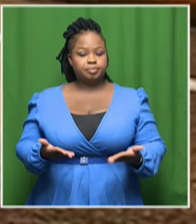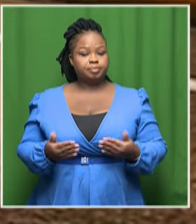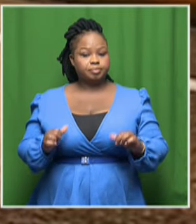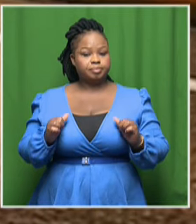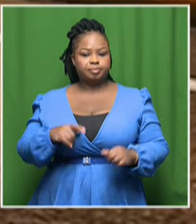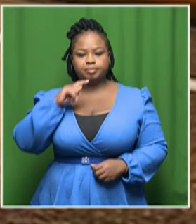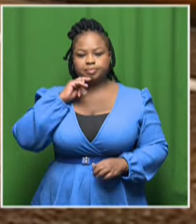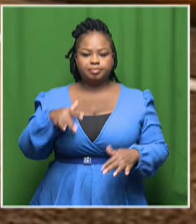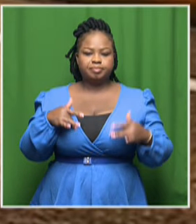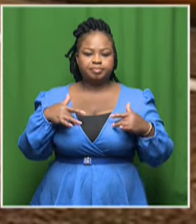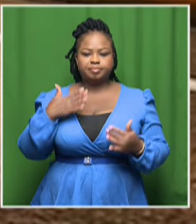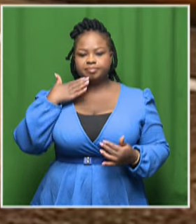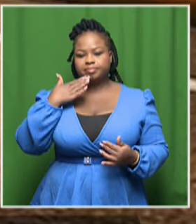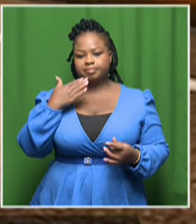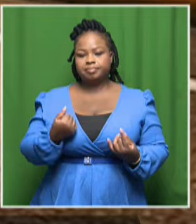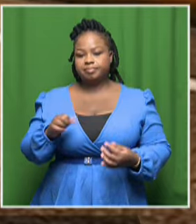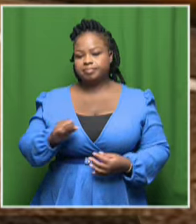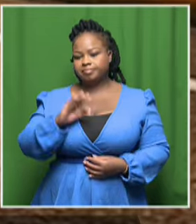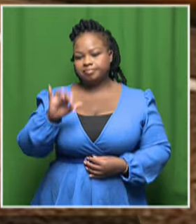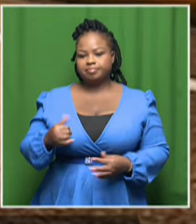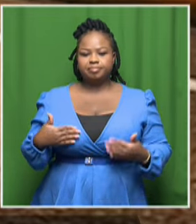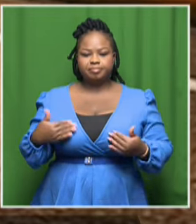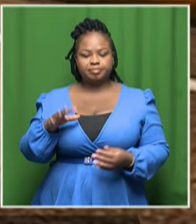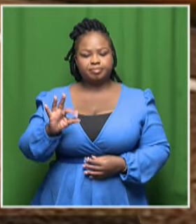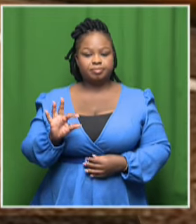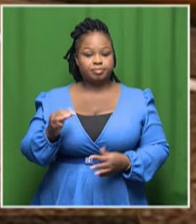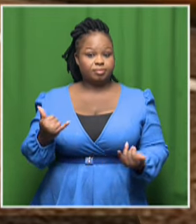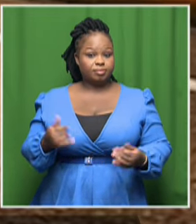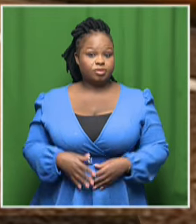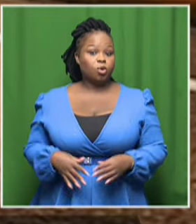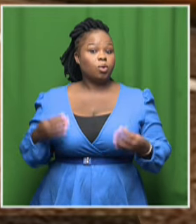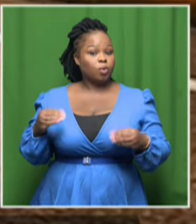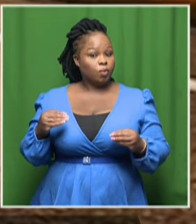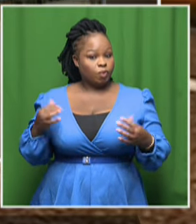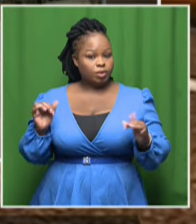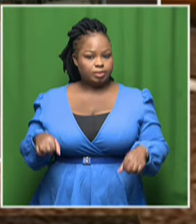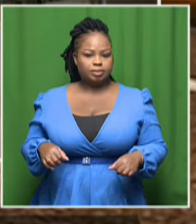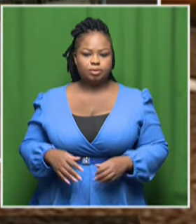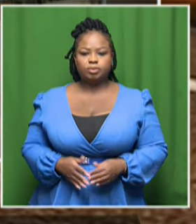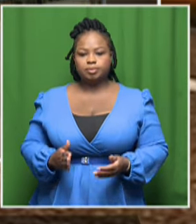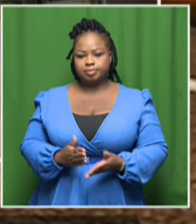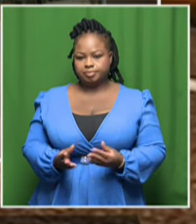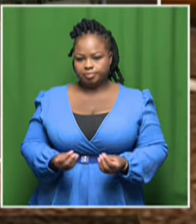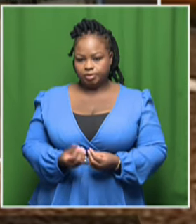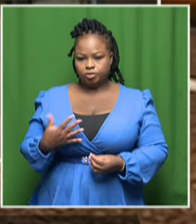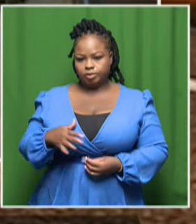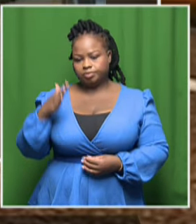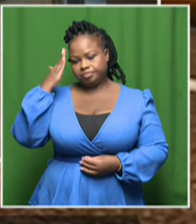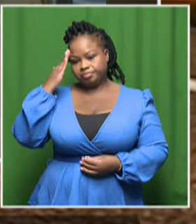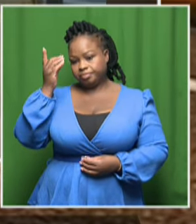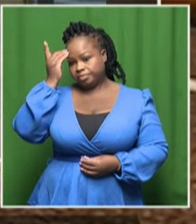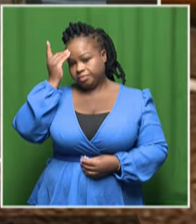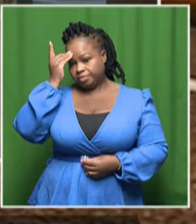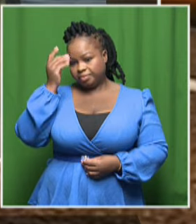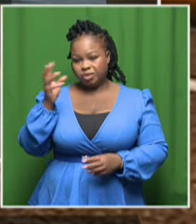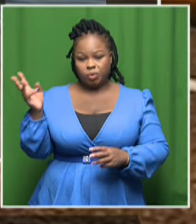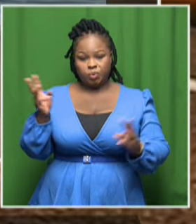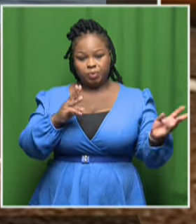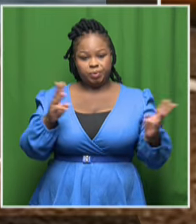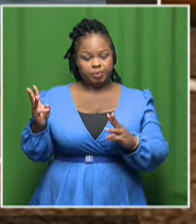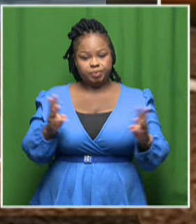Welcome back to Morning Live. Great to have you with us, South Africa. Happy Monday. All right, it is going to be busier on the roads, and a couple of things you need to know. First up, Durban. Now, have a look at the winds.